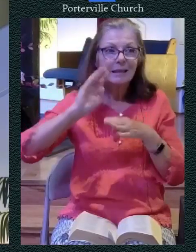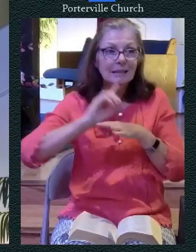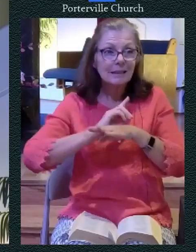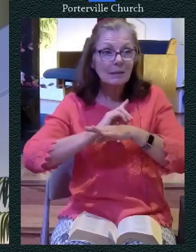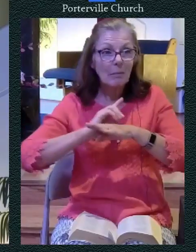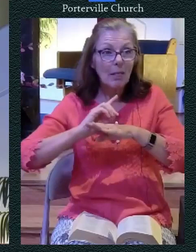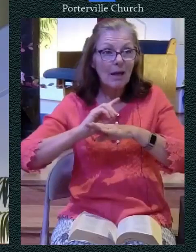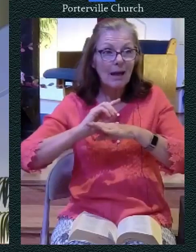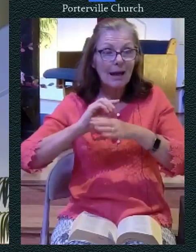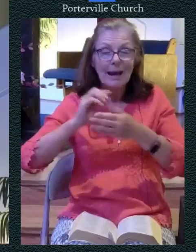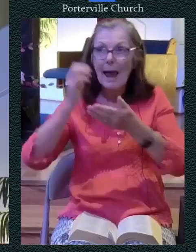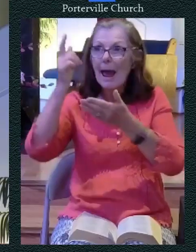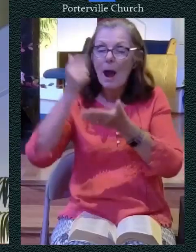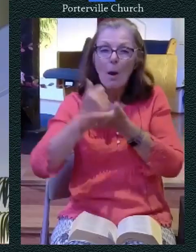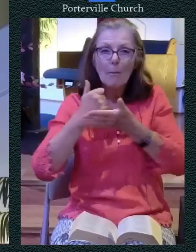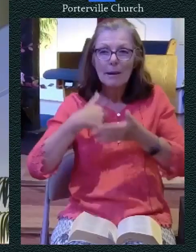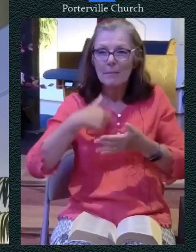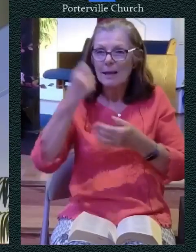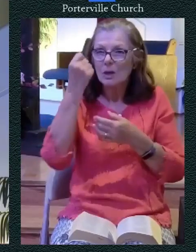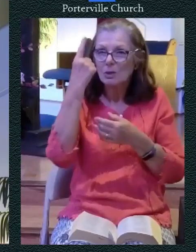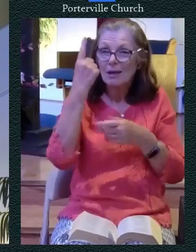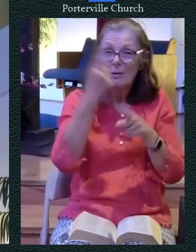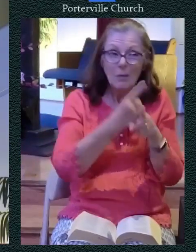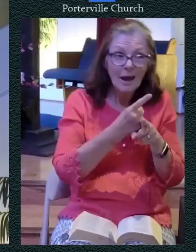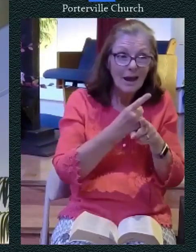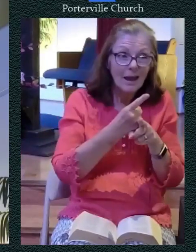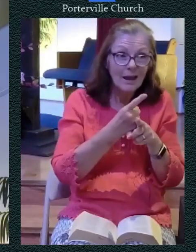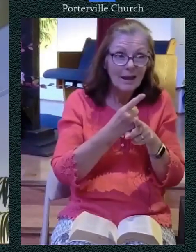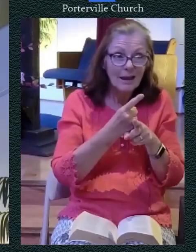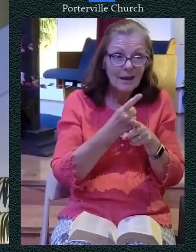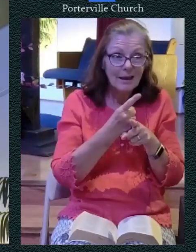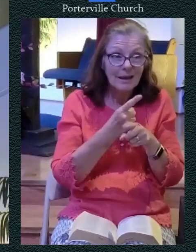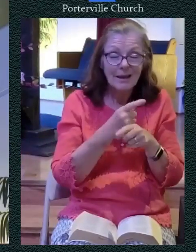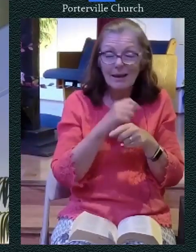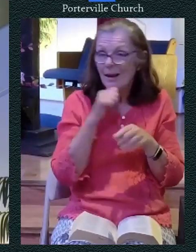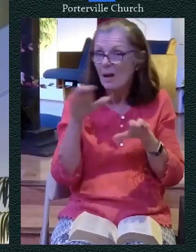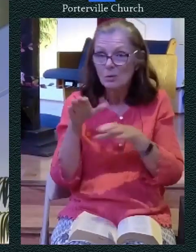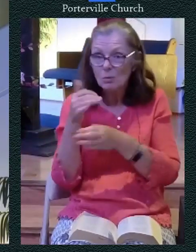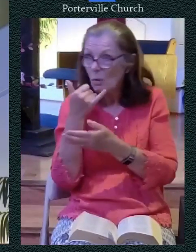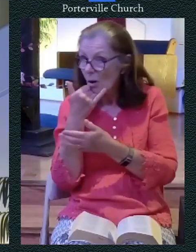that? That's what we want to try to get a hold of this morning.